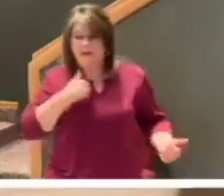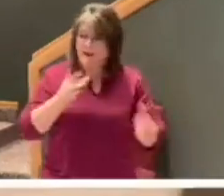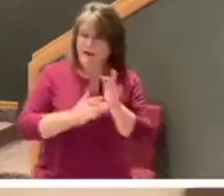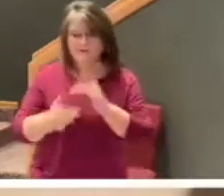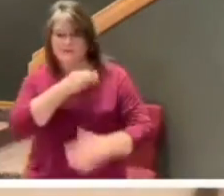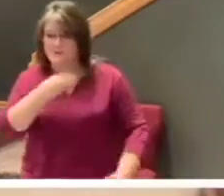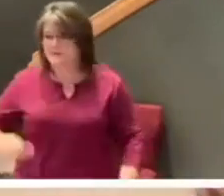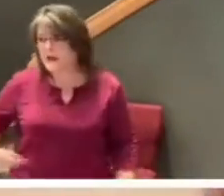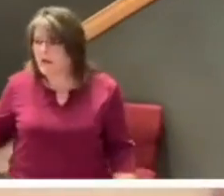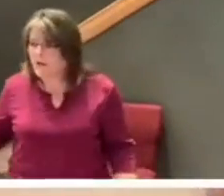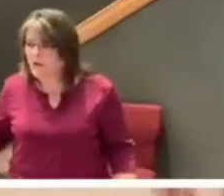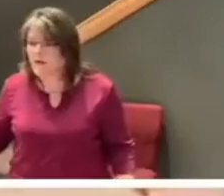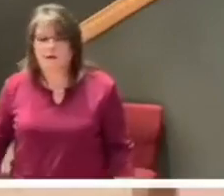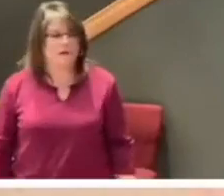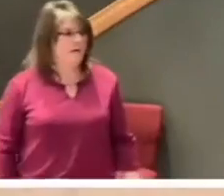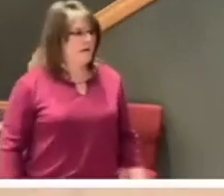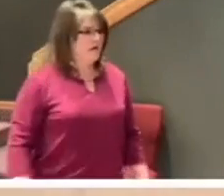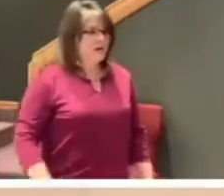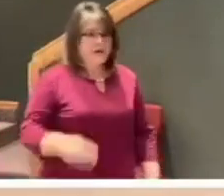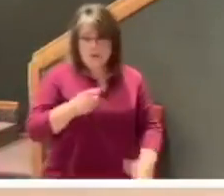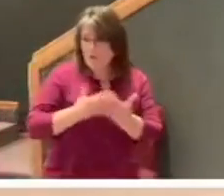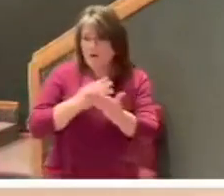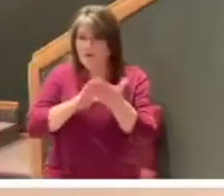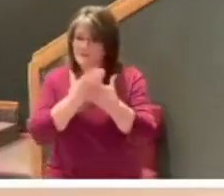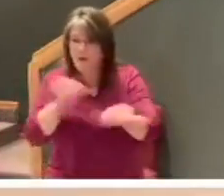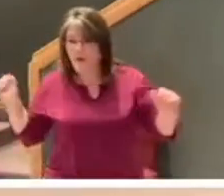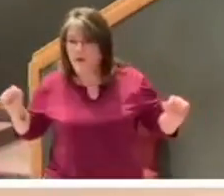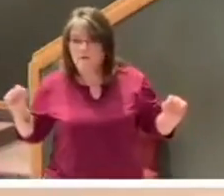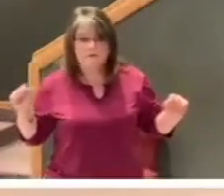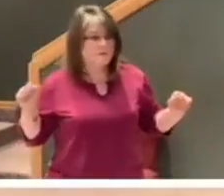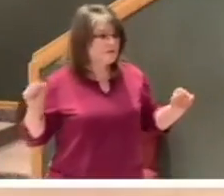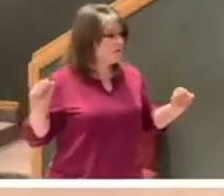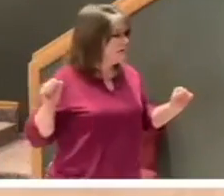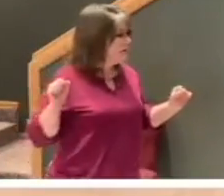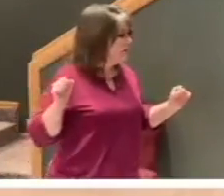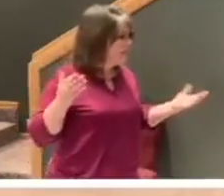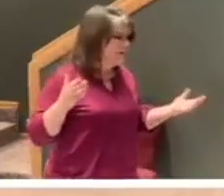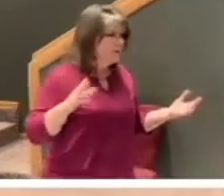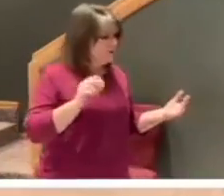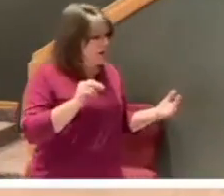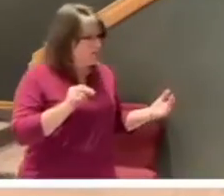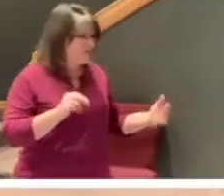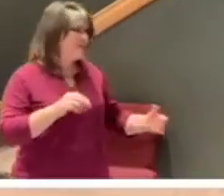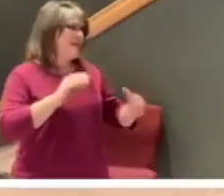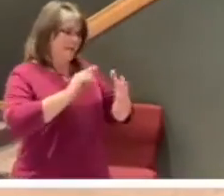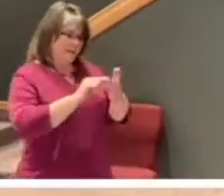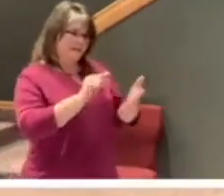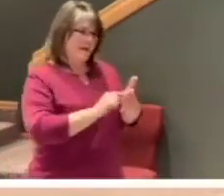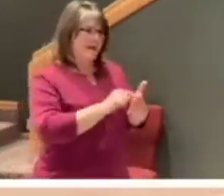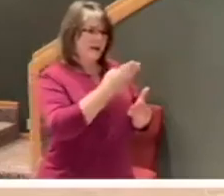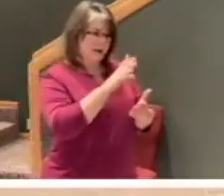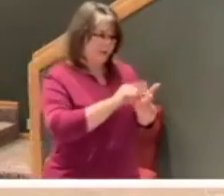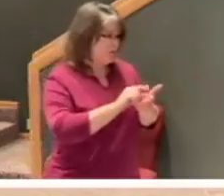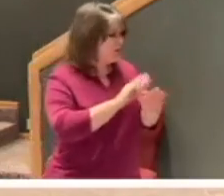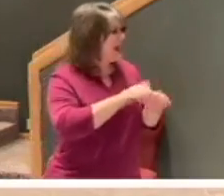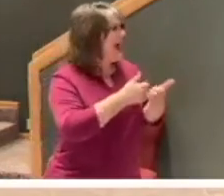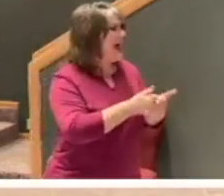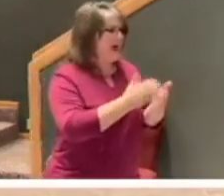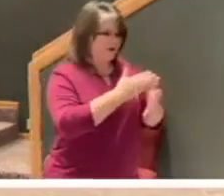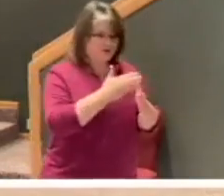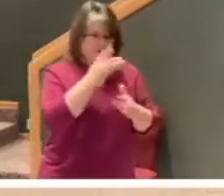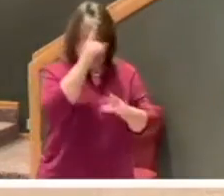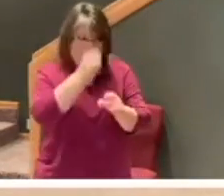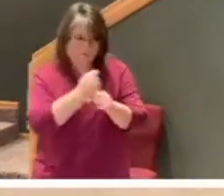the Messiah. You want to get saved? By the way, this passage is a blueprint for how to share your faith with